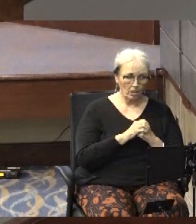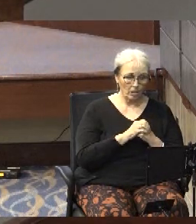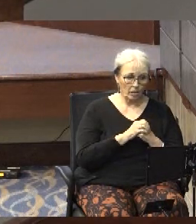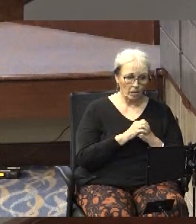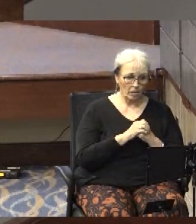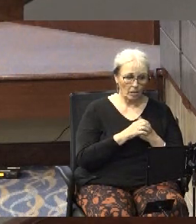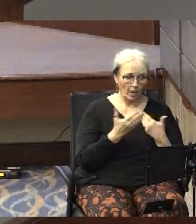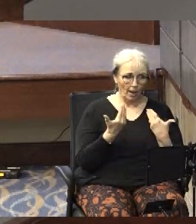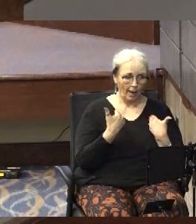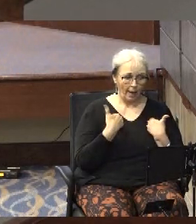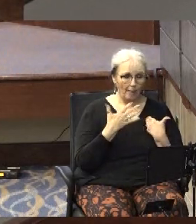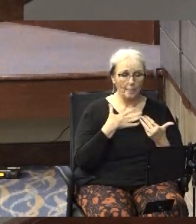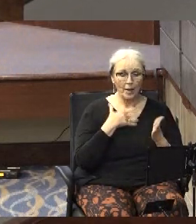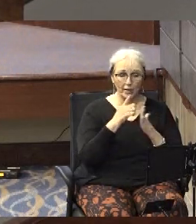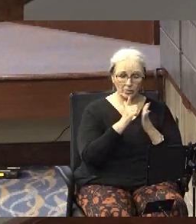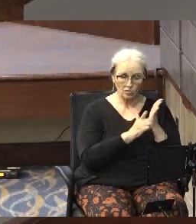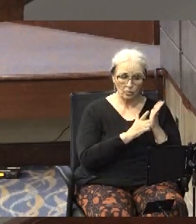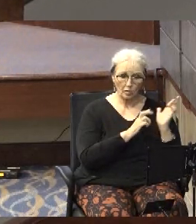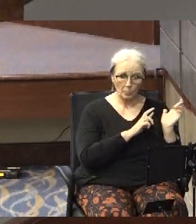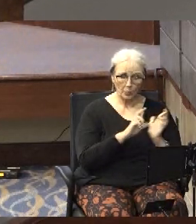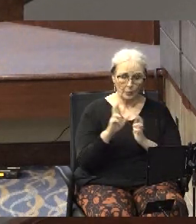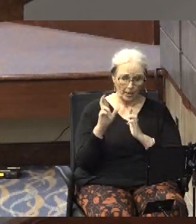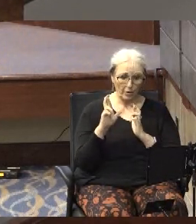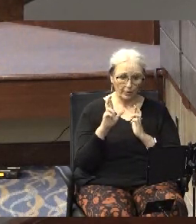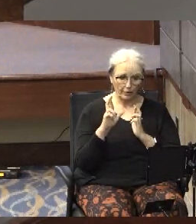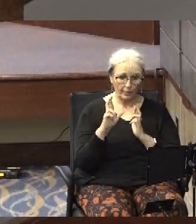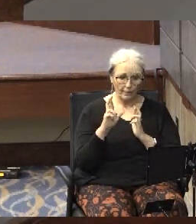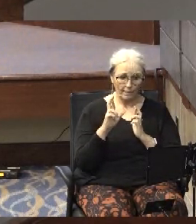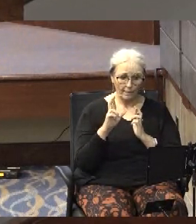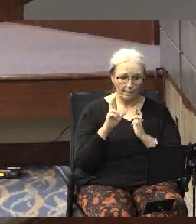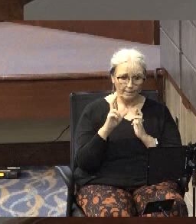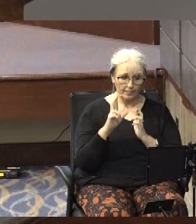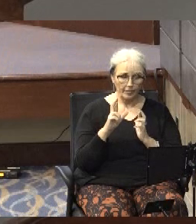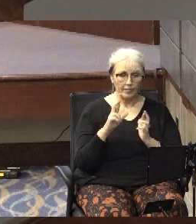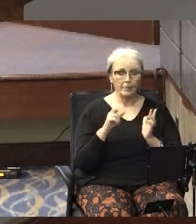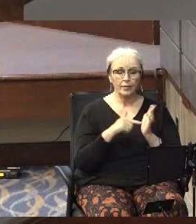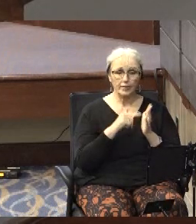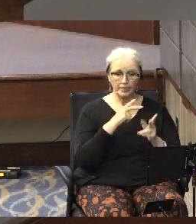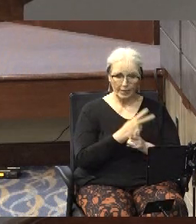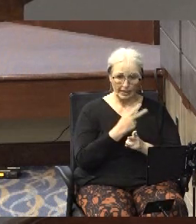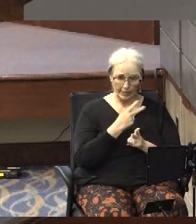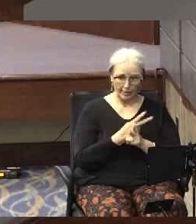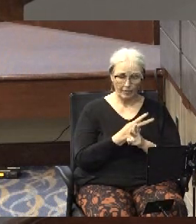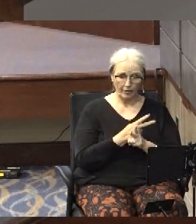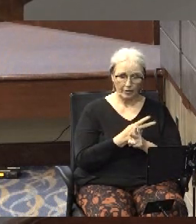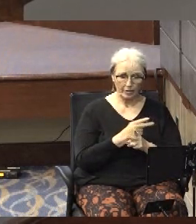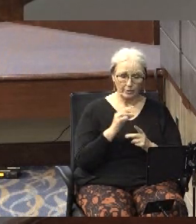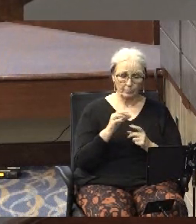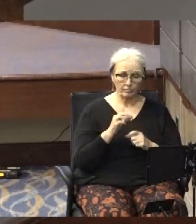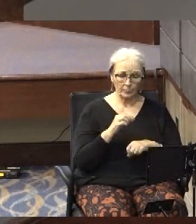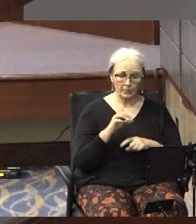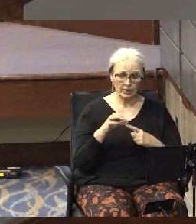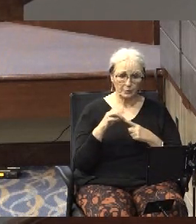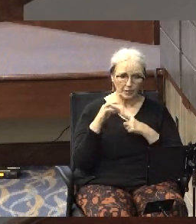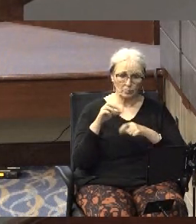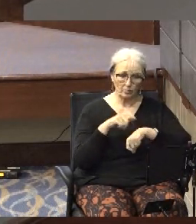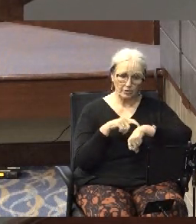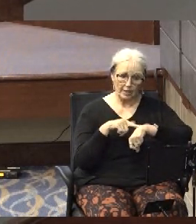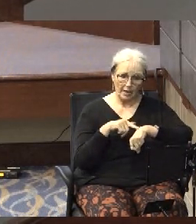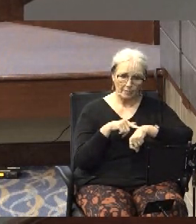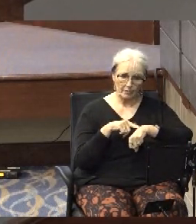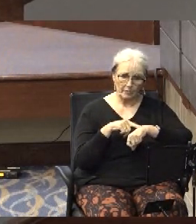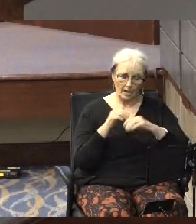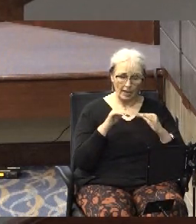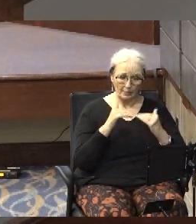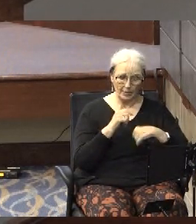I have my attorneys prepared to get this taken care of in a timely fashion. Three of them won't want to be able to be here